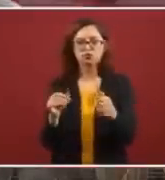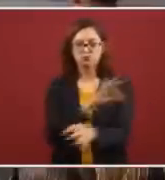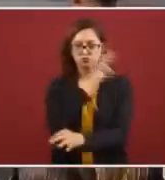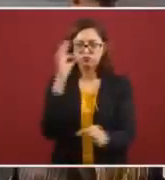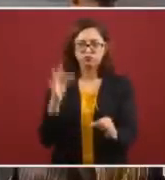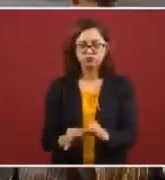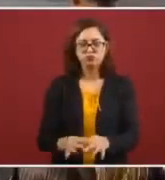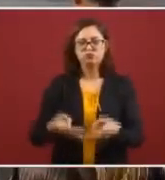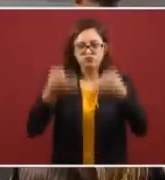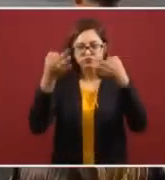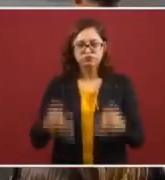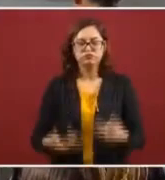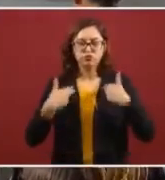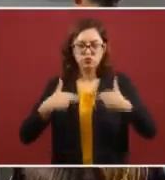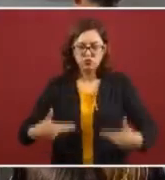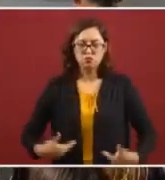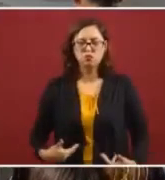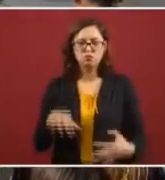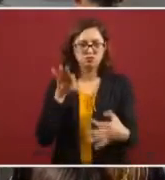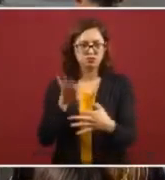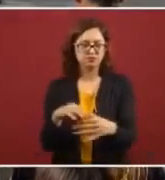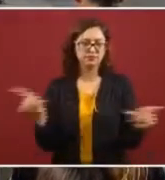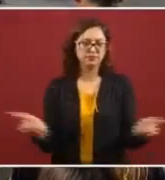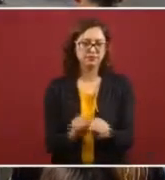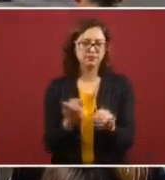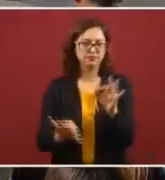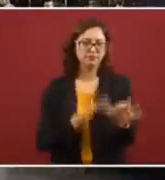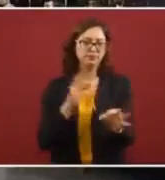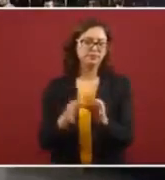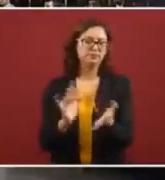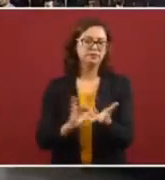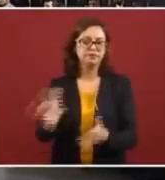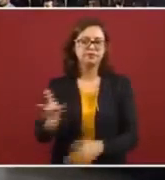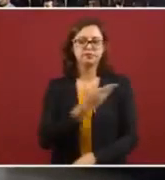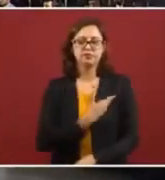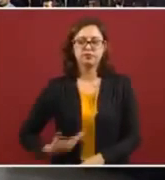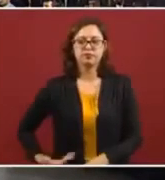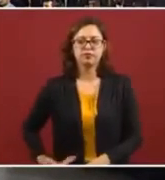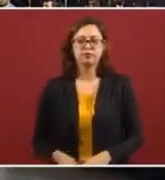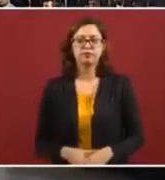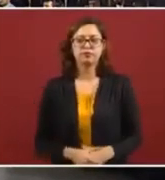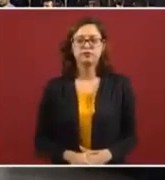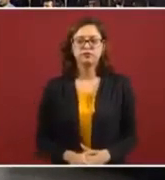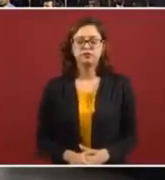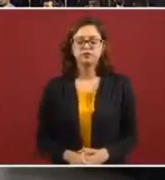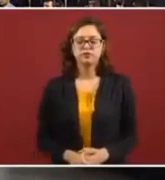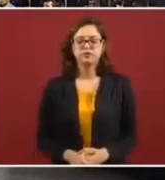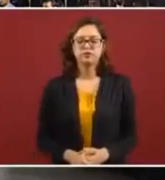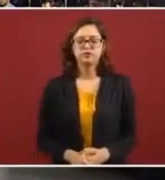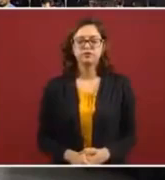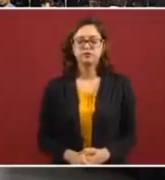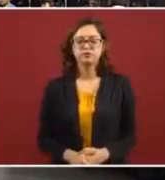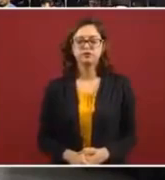Mexicans with humanity, quality. Oh, wow.